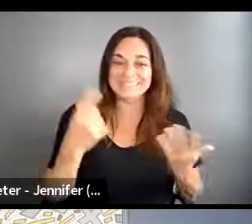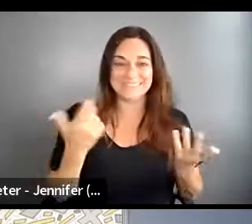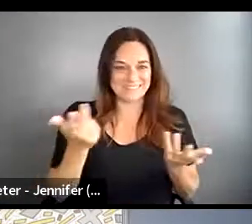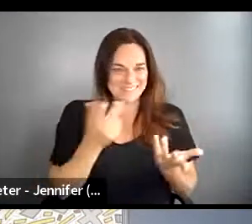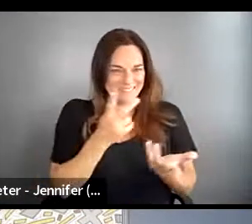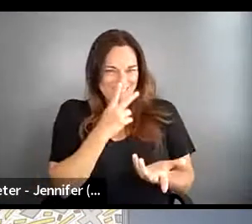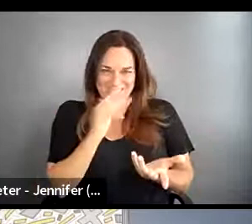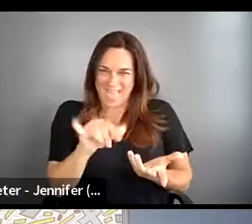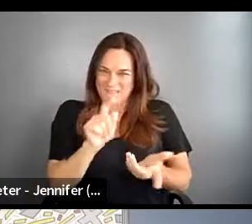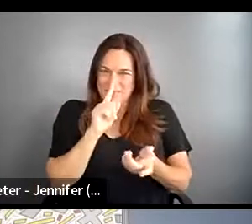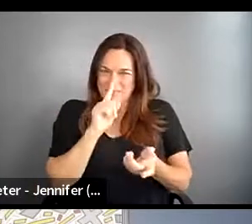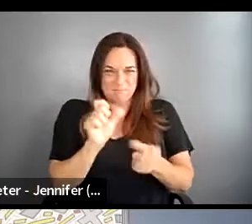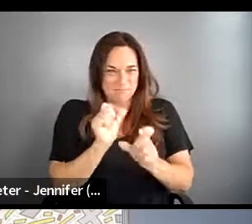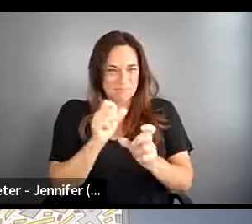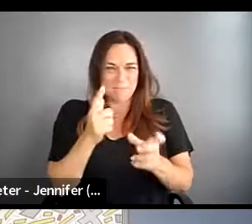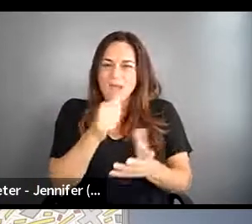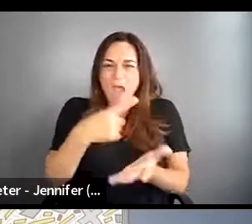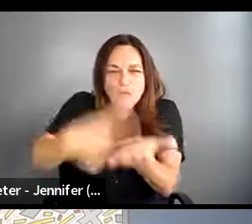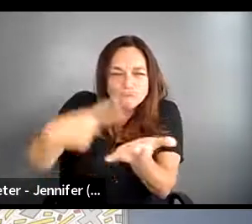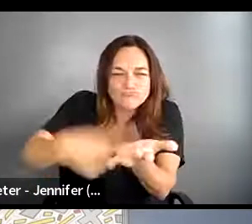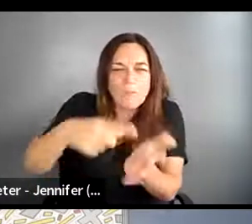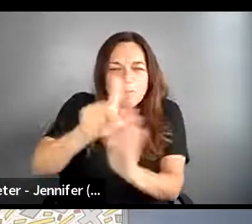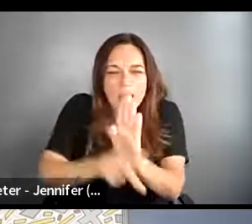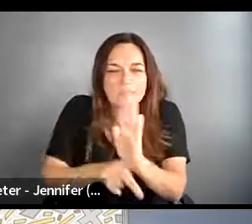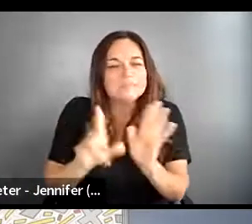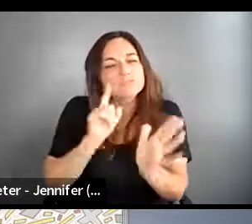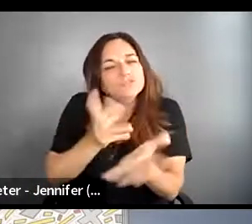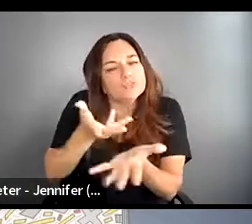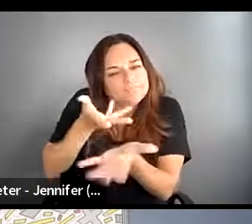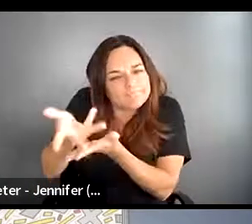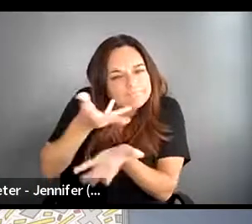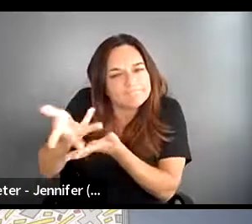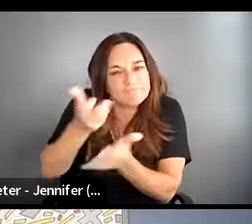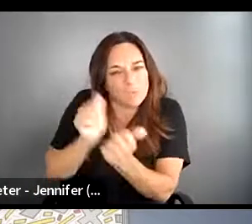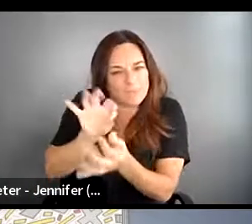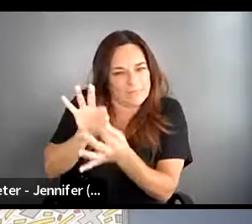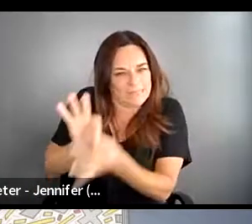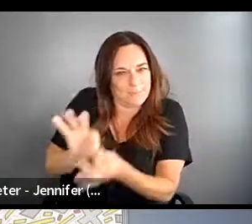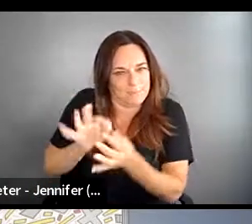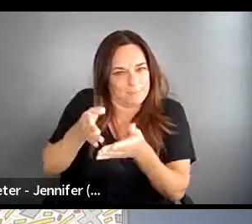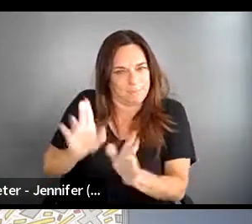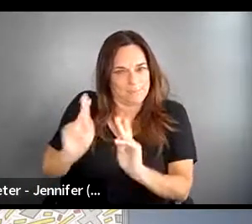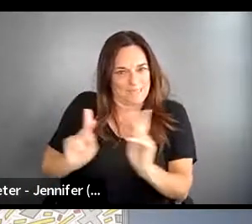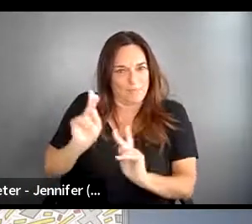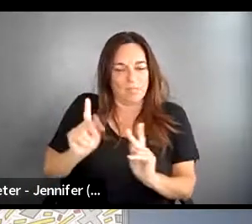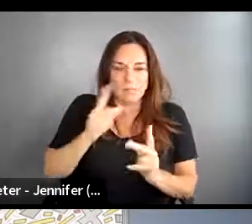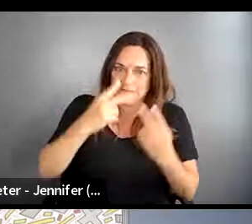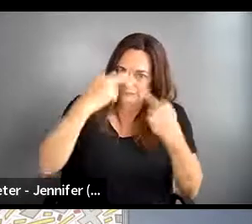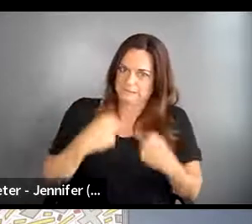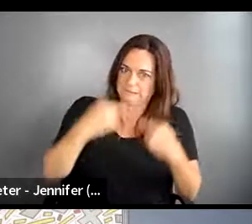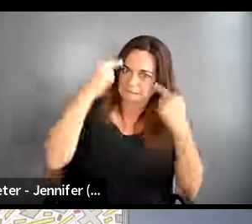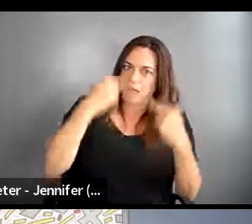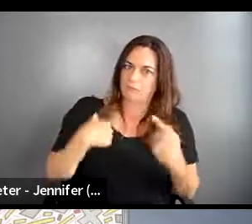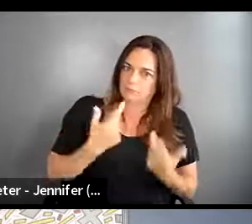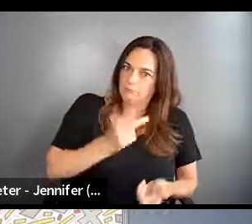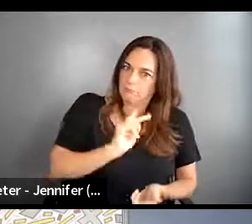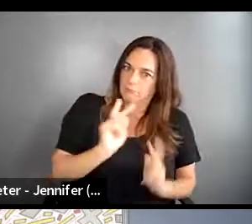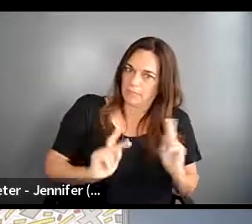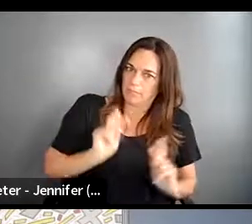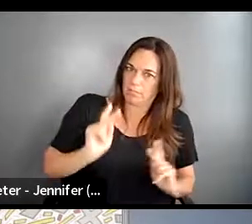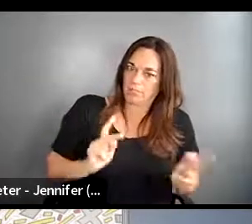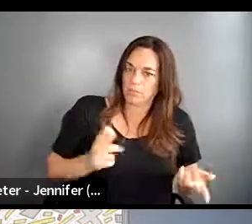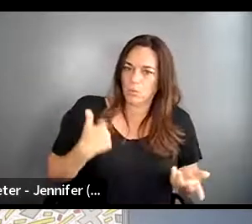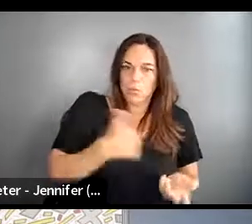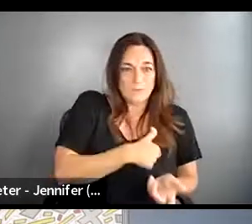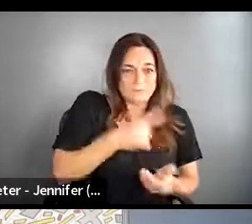sometimes, not really getting into the policy part, but getting into the people part, letting them see us for who we are, that we're people, authentic, right? And just